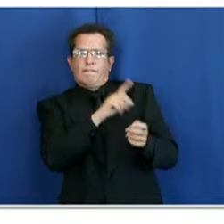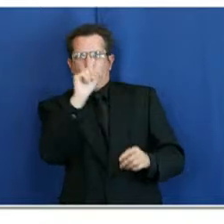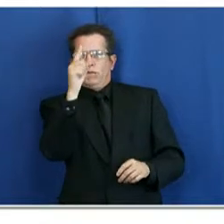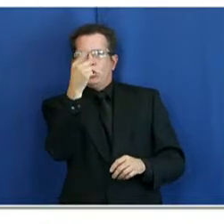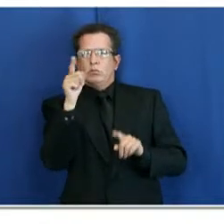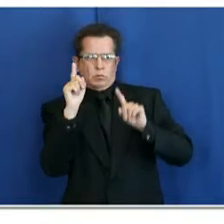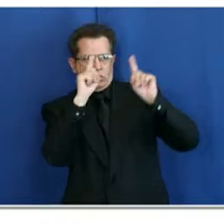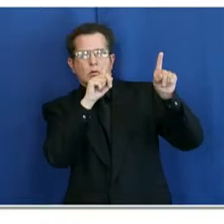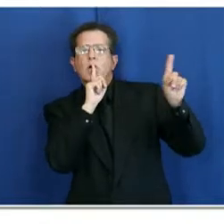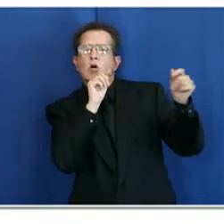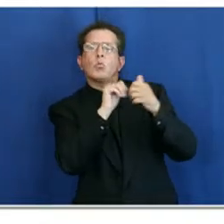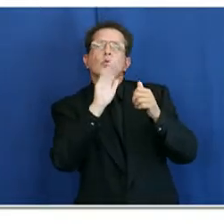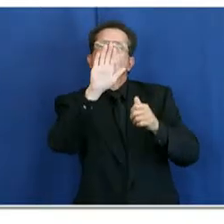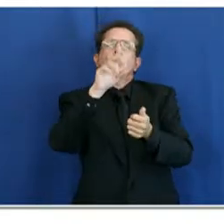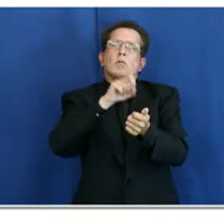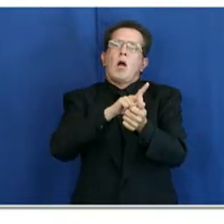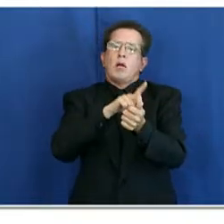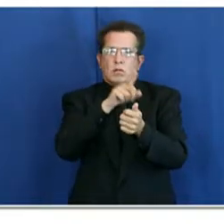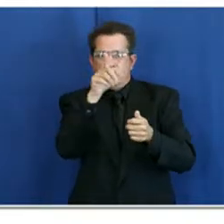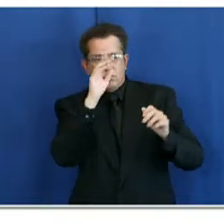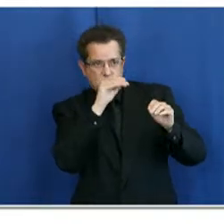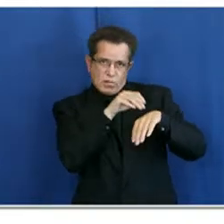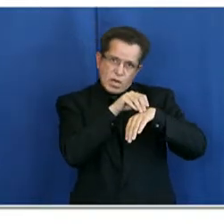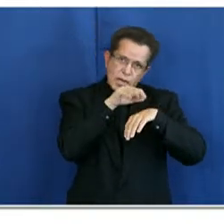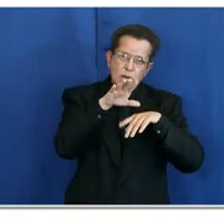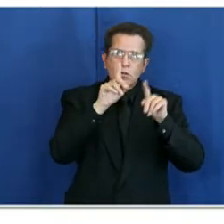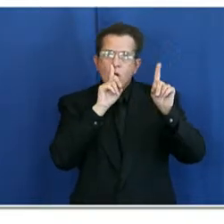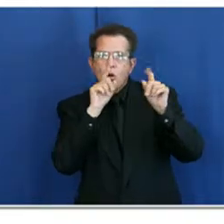would be the individual who can give you the best guidance and can